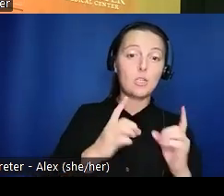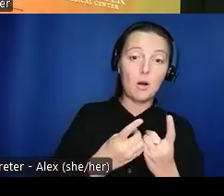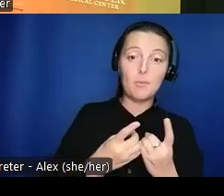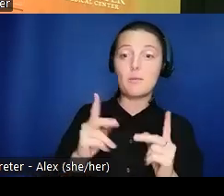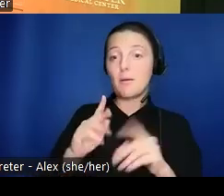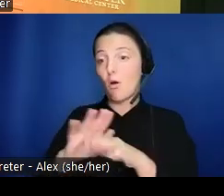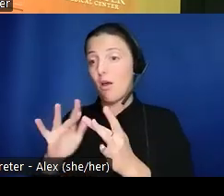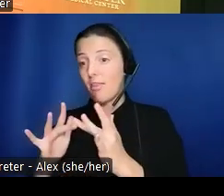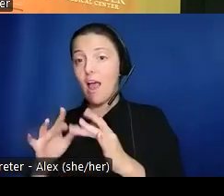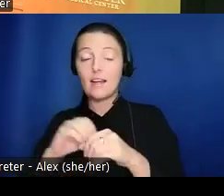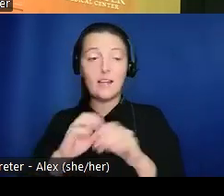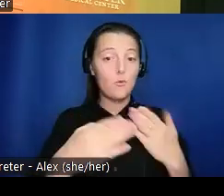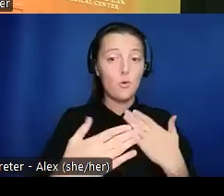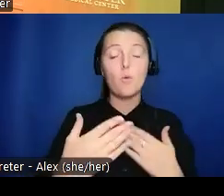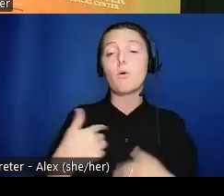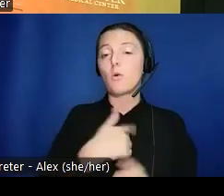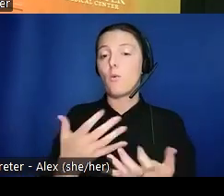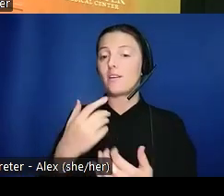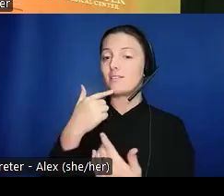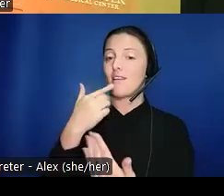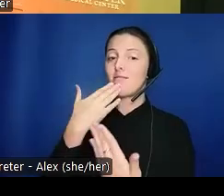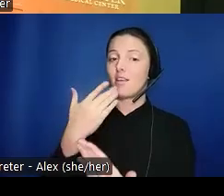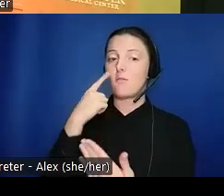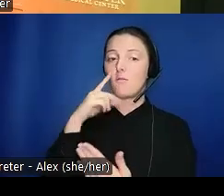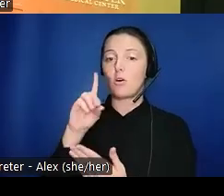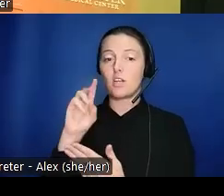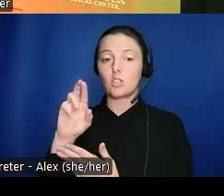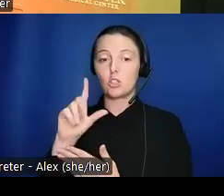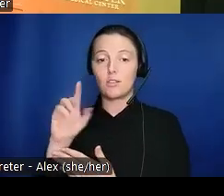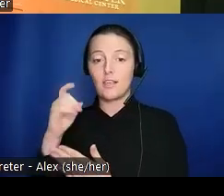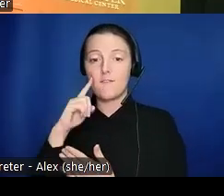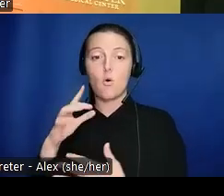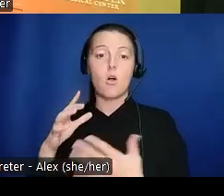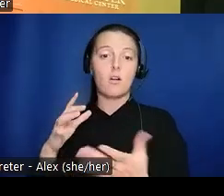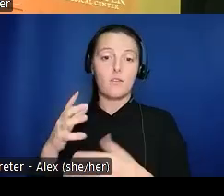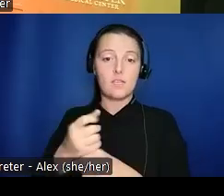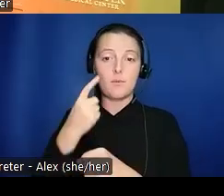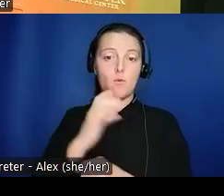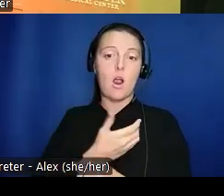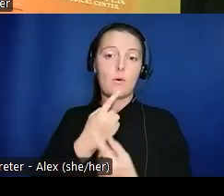the summary of our accomplishments and some future visioning that's guided by values.